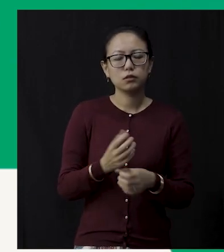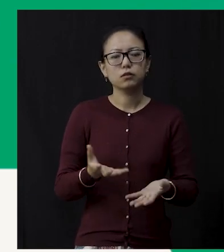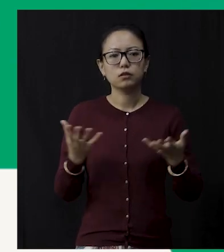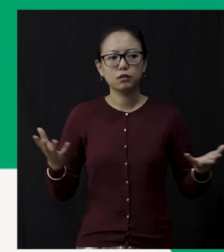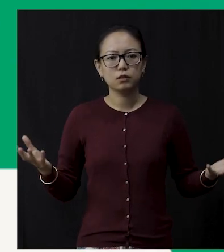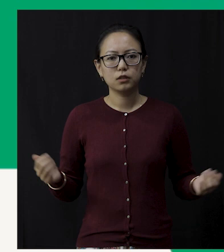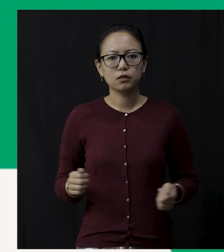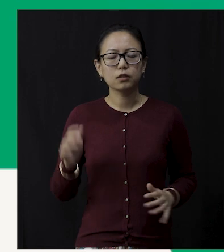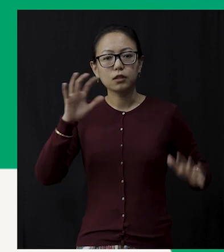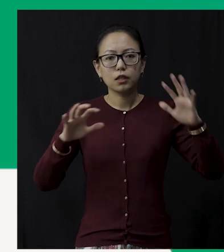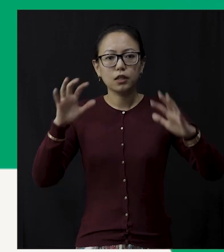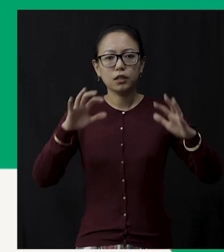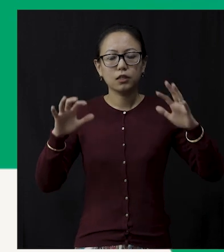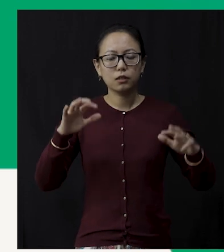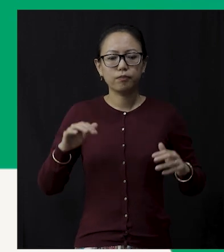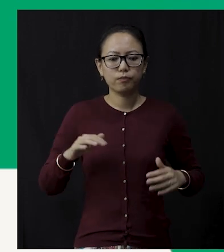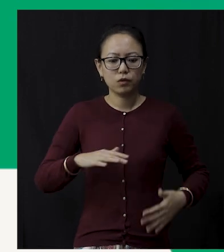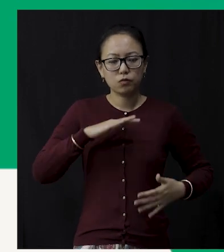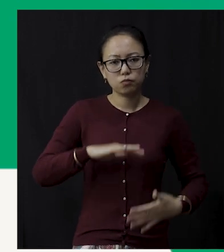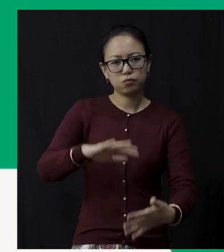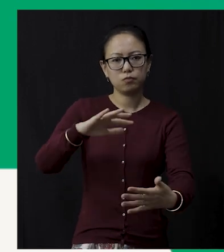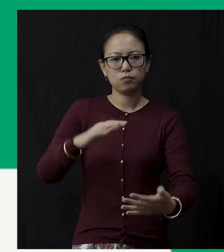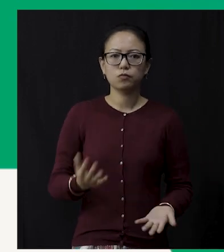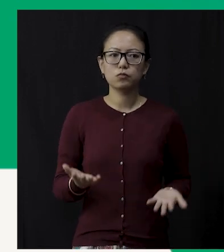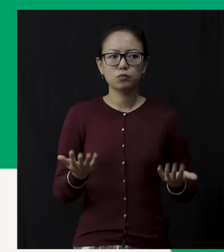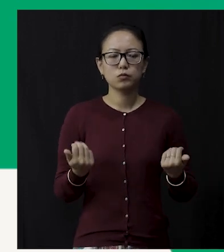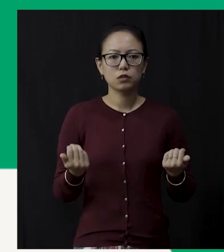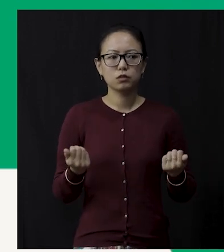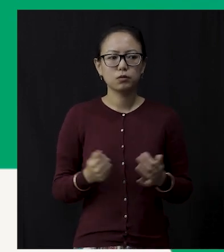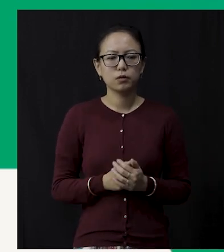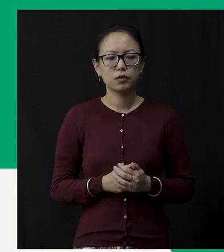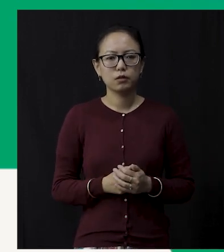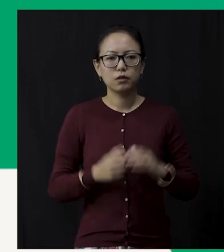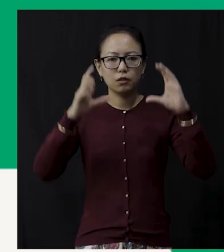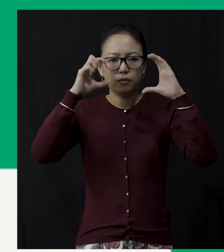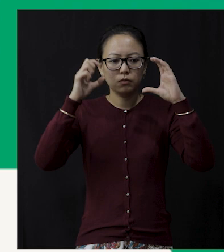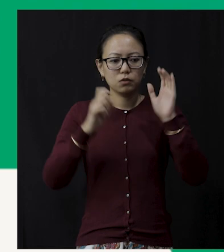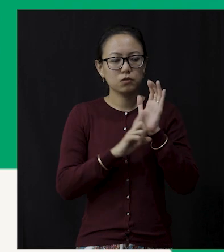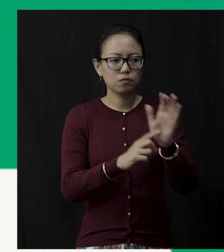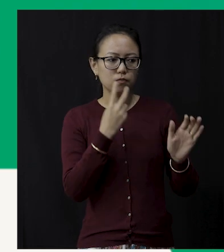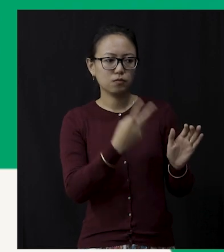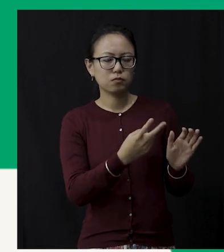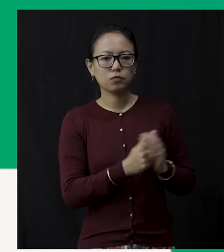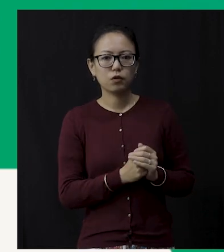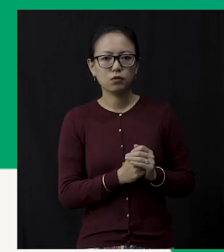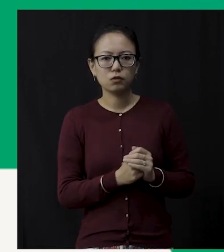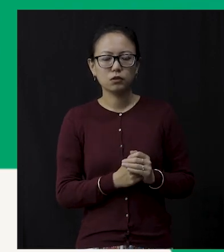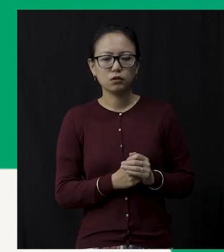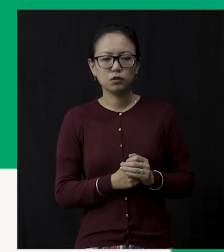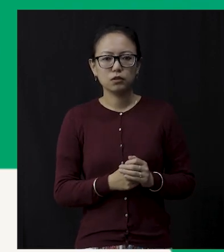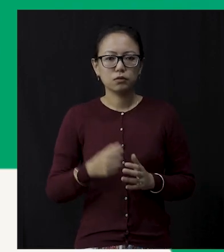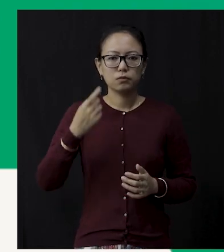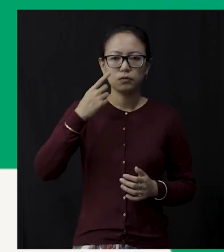a mother, here we can see a mother giving birth to a baby, right? So that means human being,